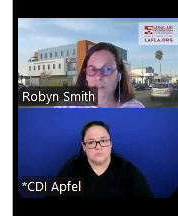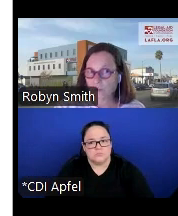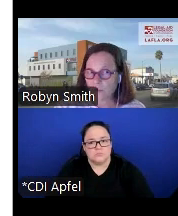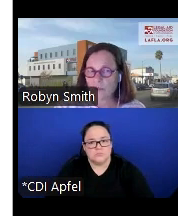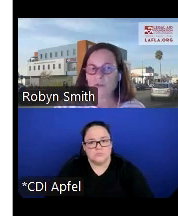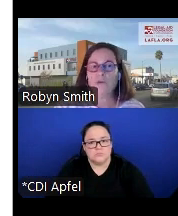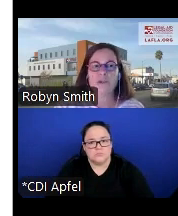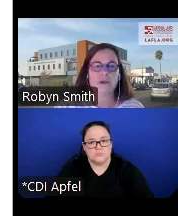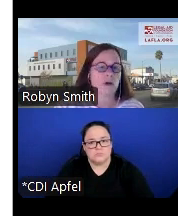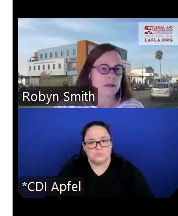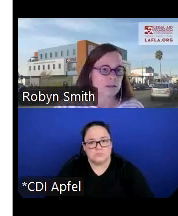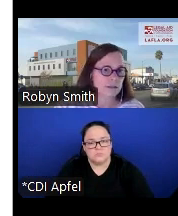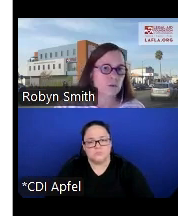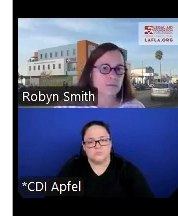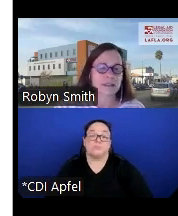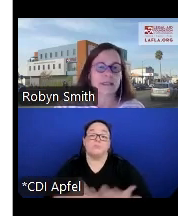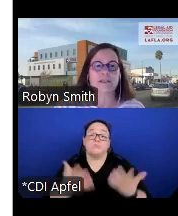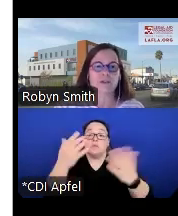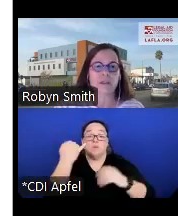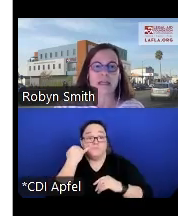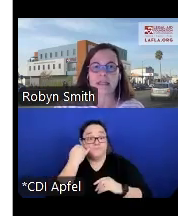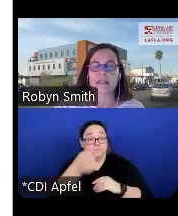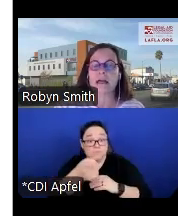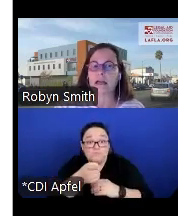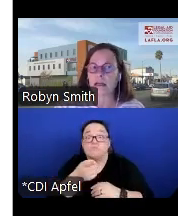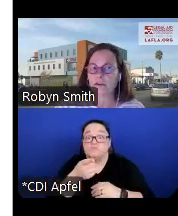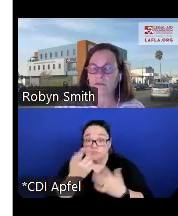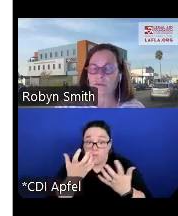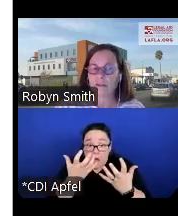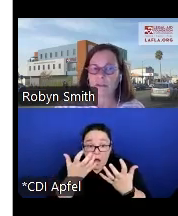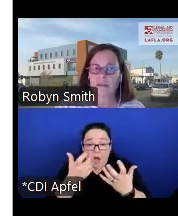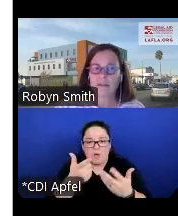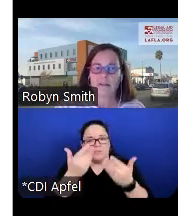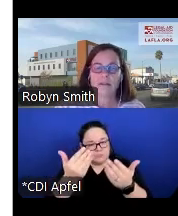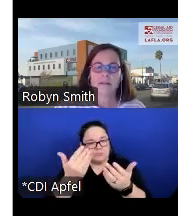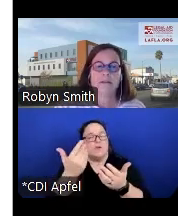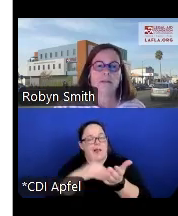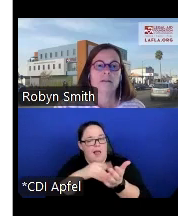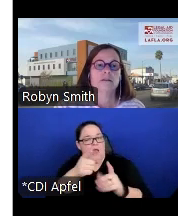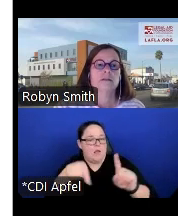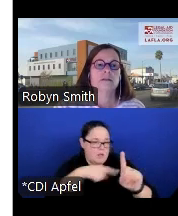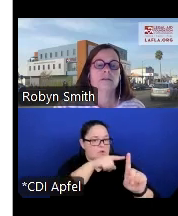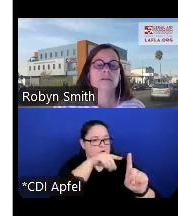Again, to do so, you would go onto the website at studentaid.gov.